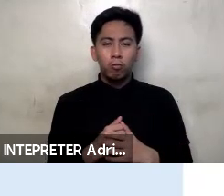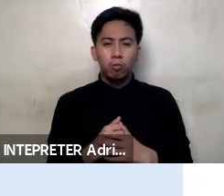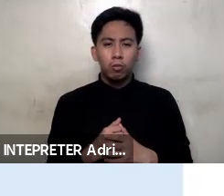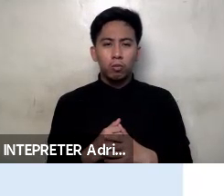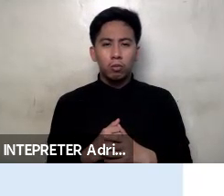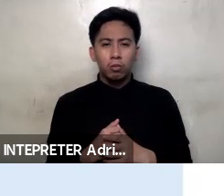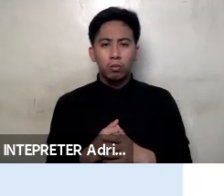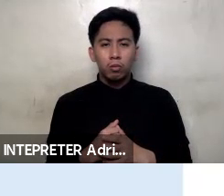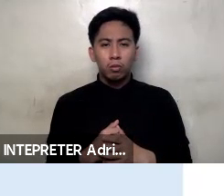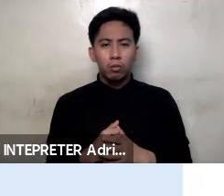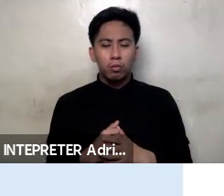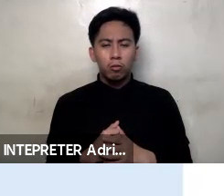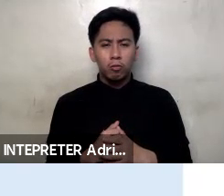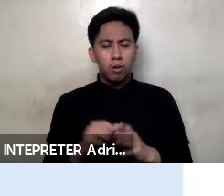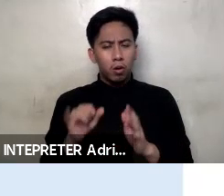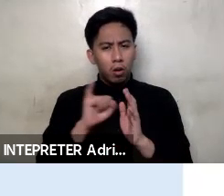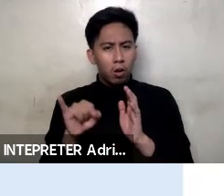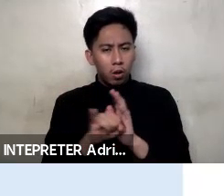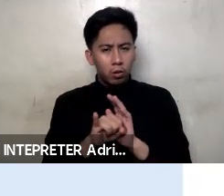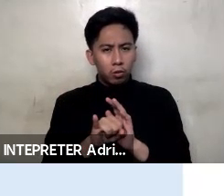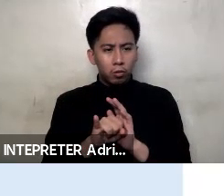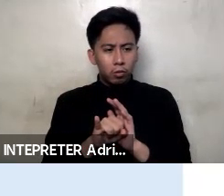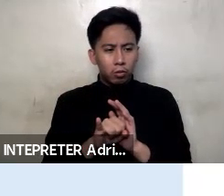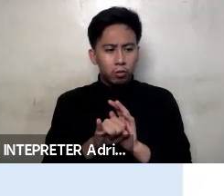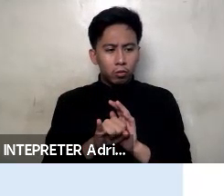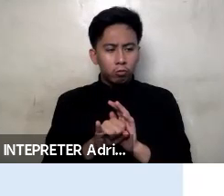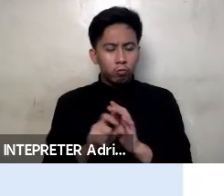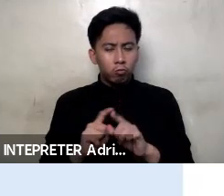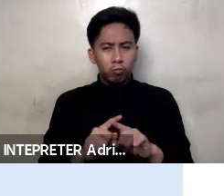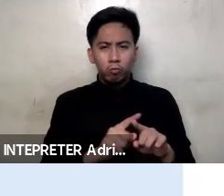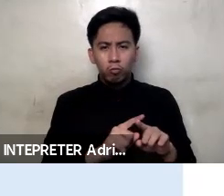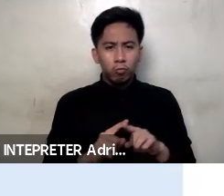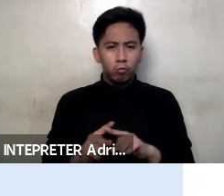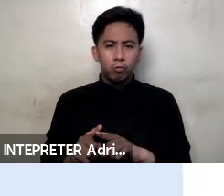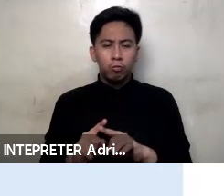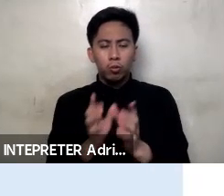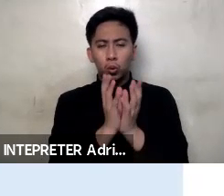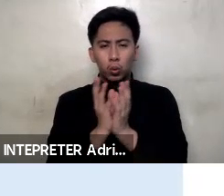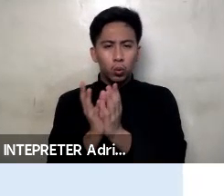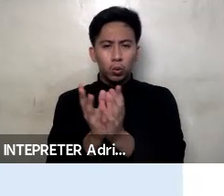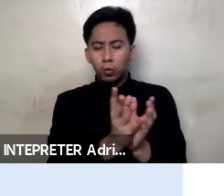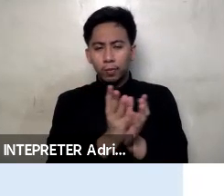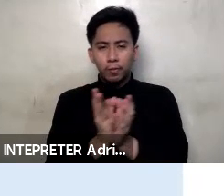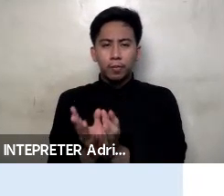for the identify several minority children in the community.